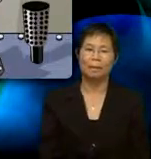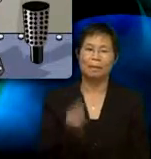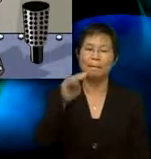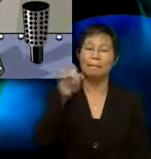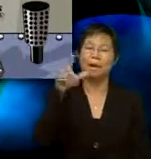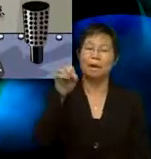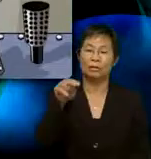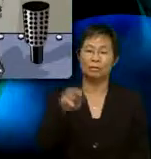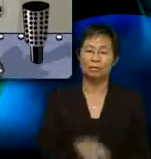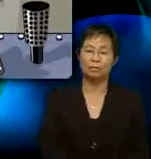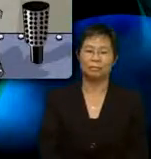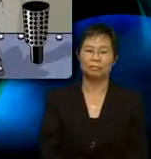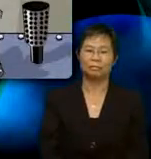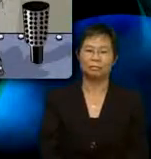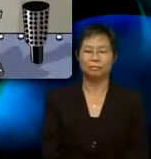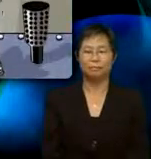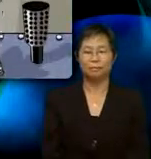melon,